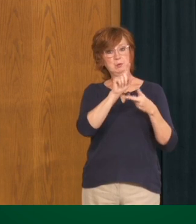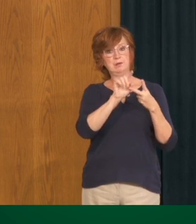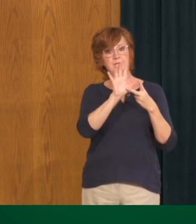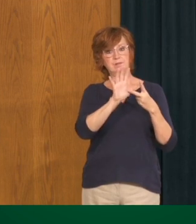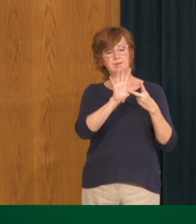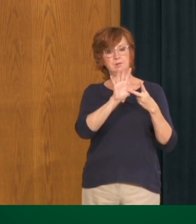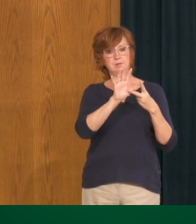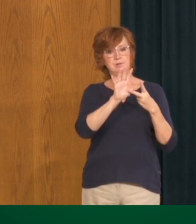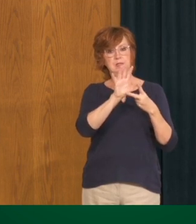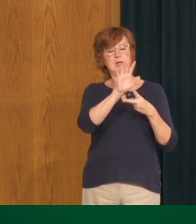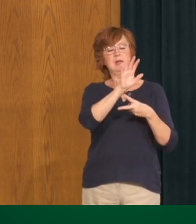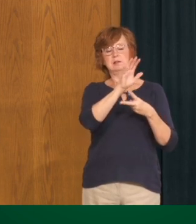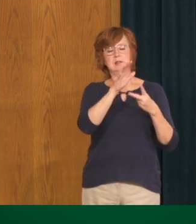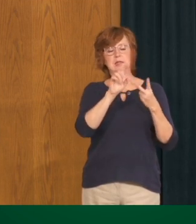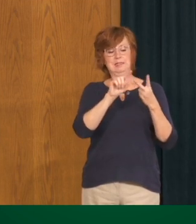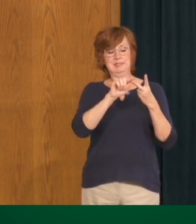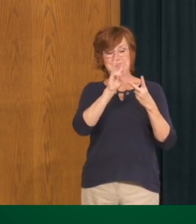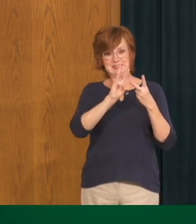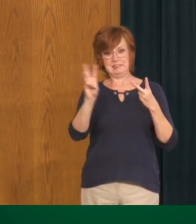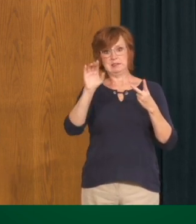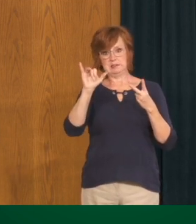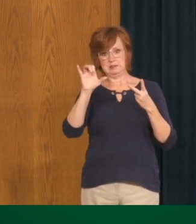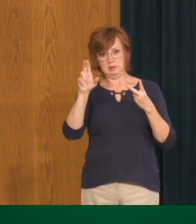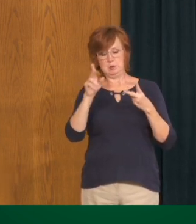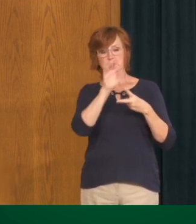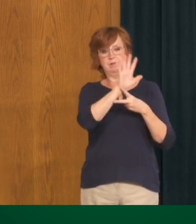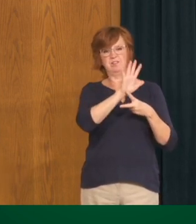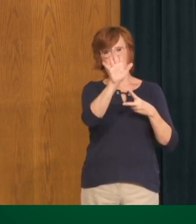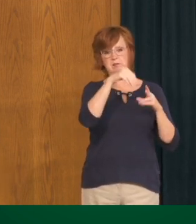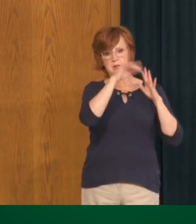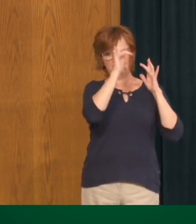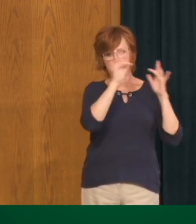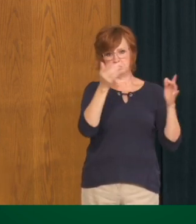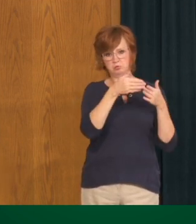bit, but they seem to be settling down now, so that's also good. And